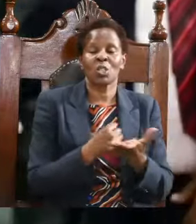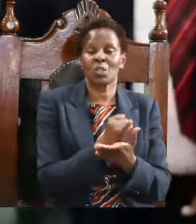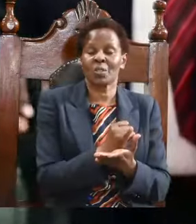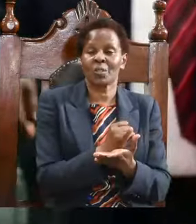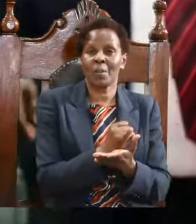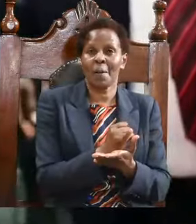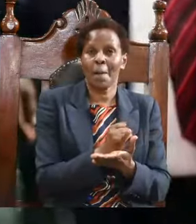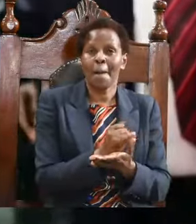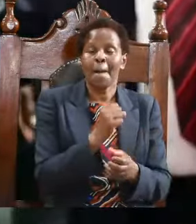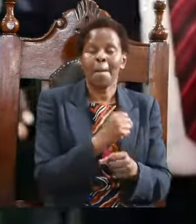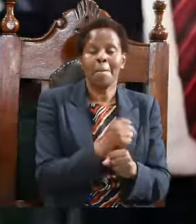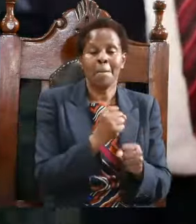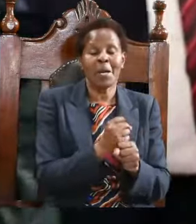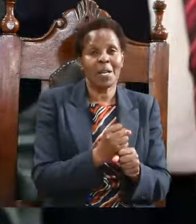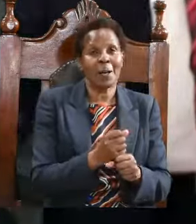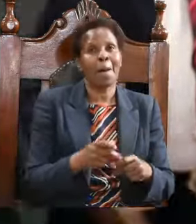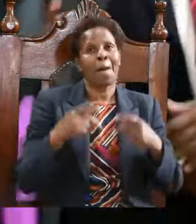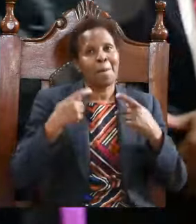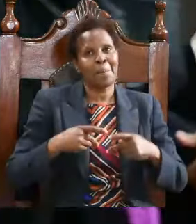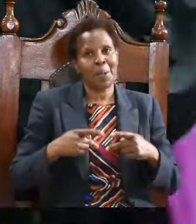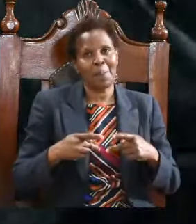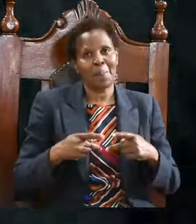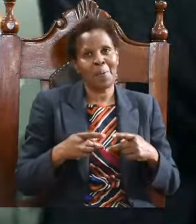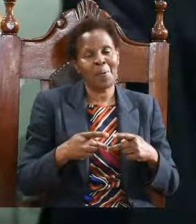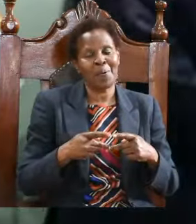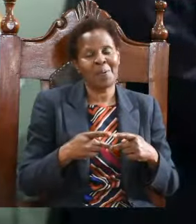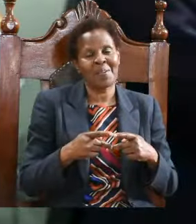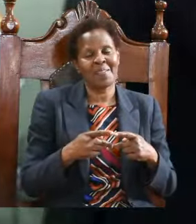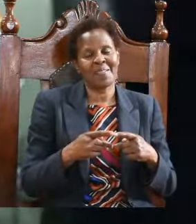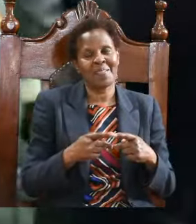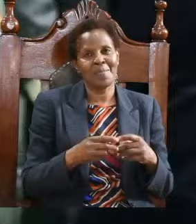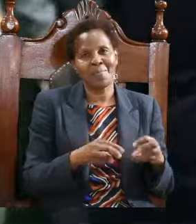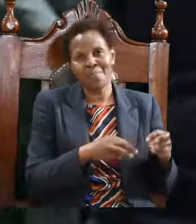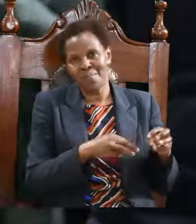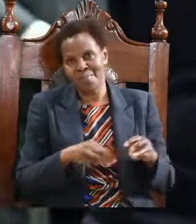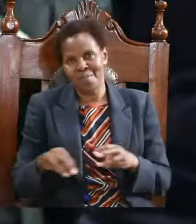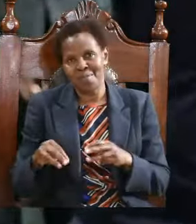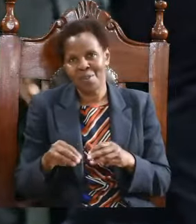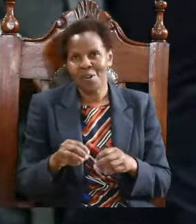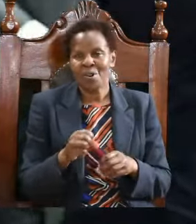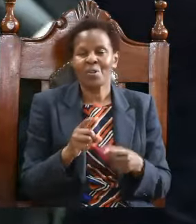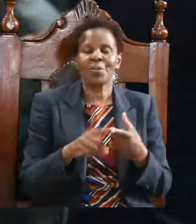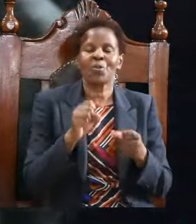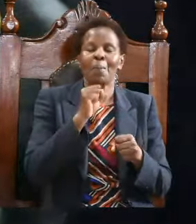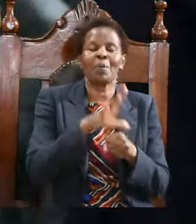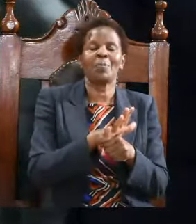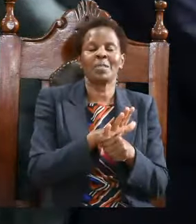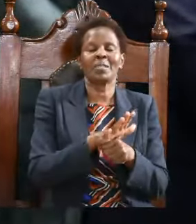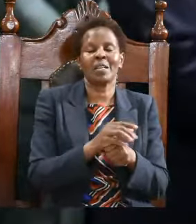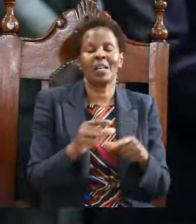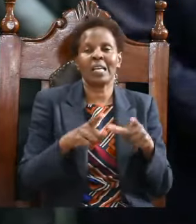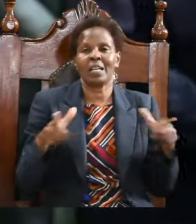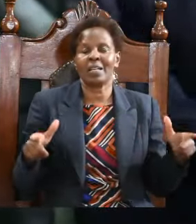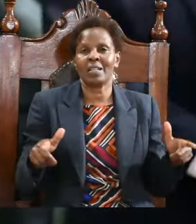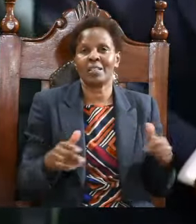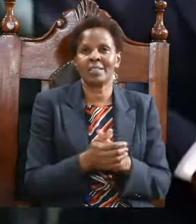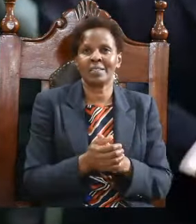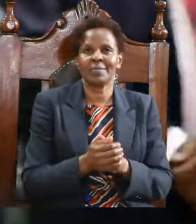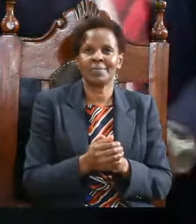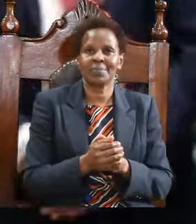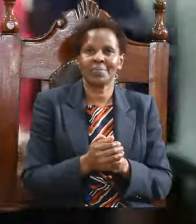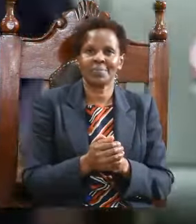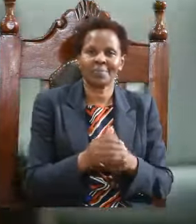Canaan. Canaan is ours. Canaan is? And I know we are getting there in Jesus' name. Let's get to